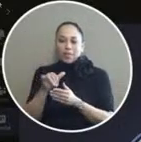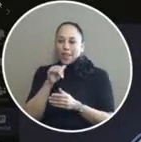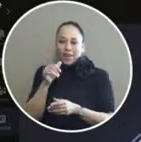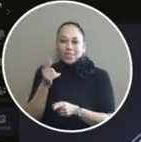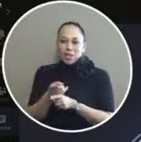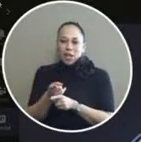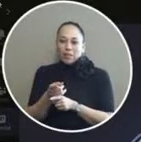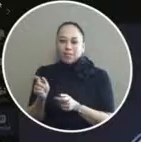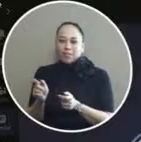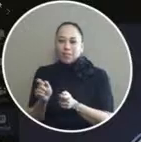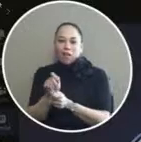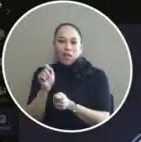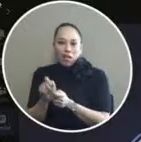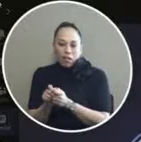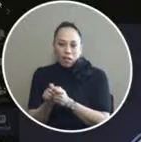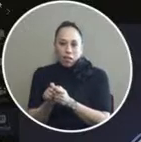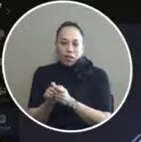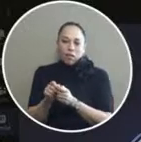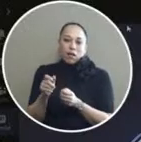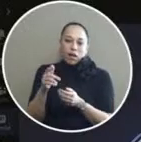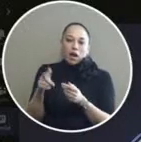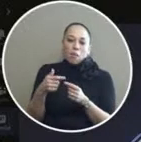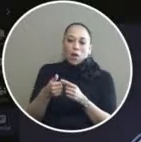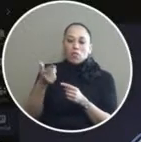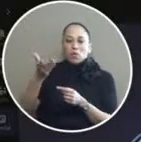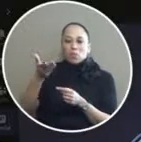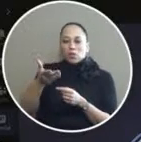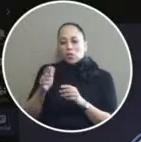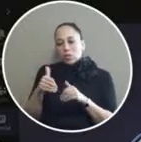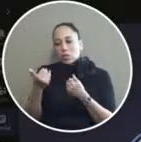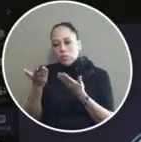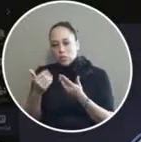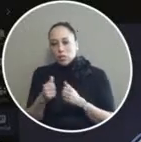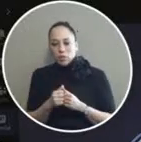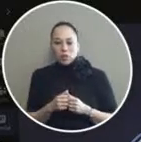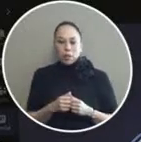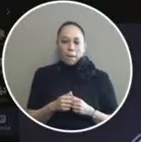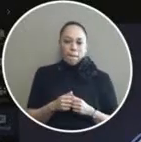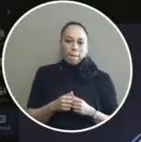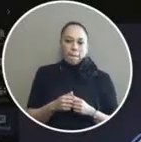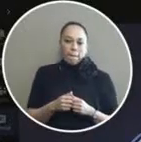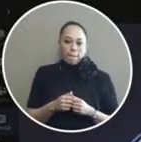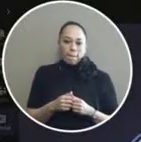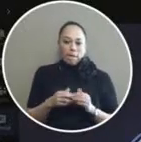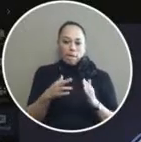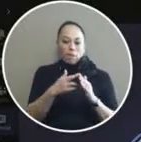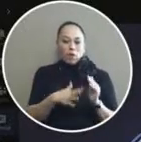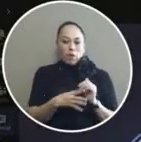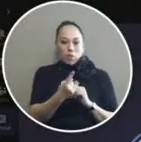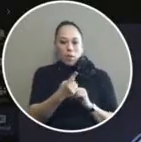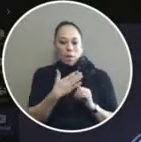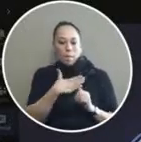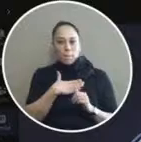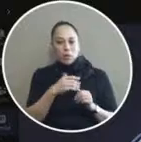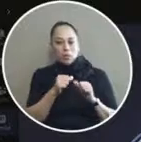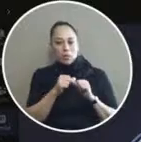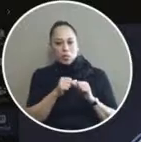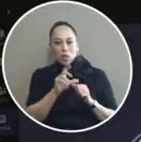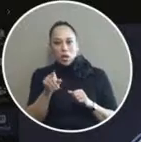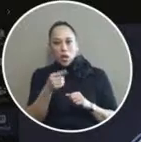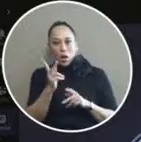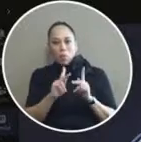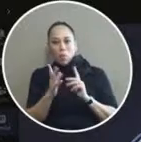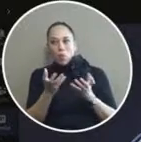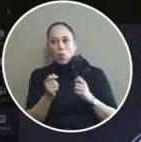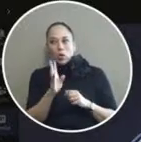accurate. It and is. I've heard it at other presentations you've given, sir. So, Mayor Pro Tem, please continue. There are other people who want to